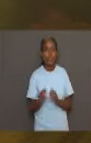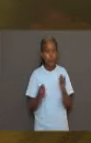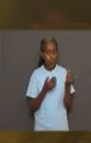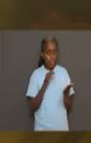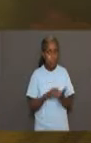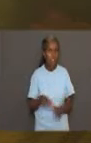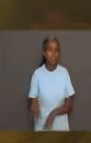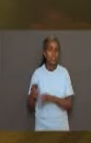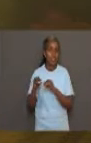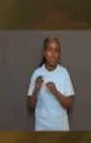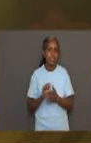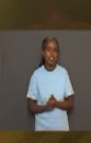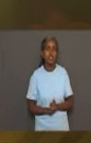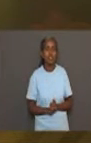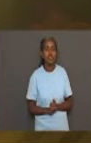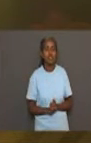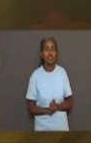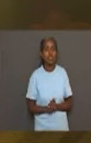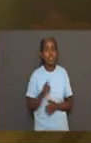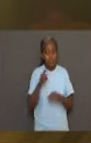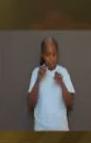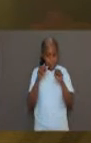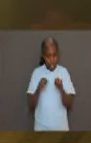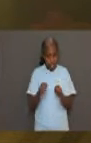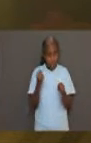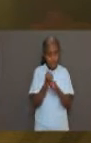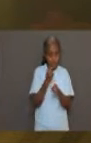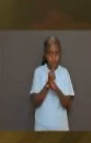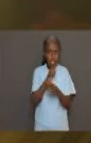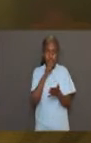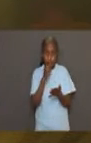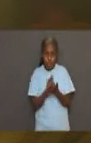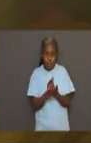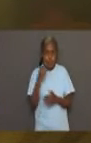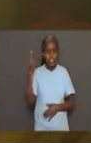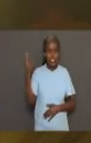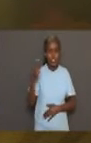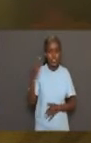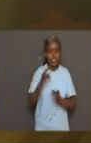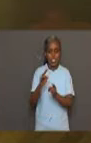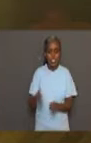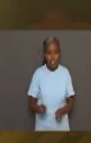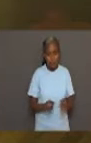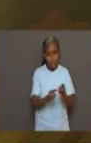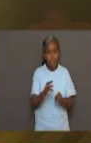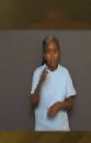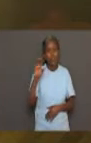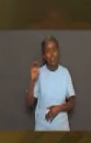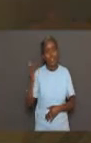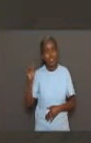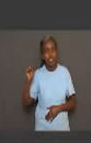Welcome back, students. Were you able to make the proof using the method of